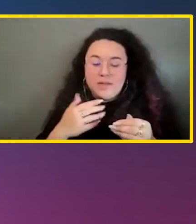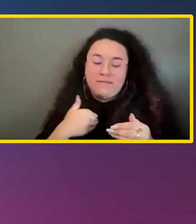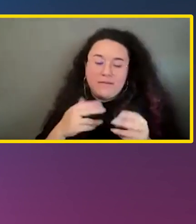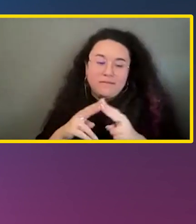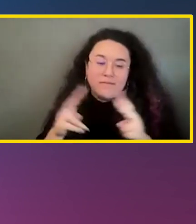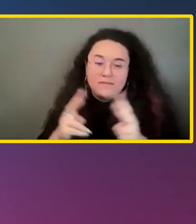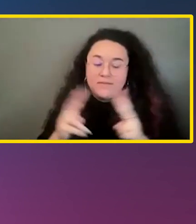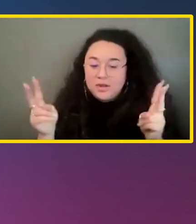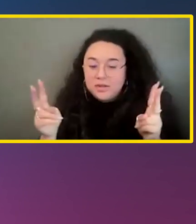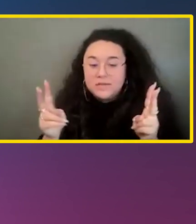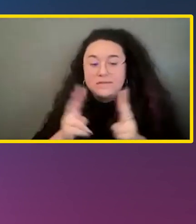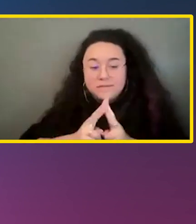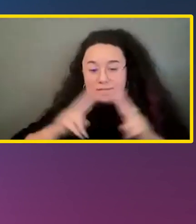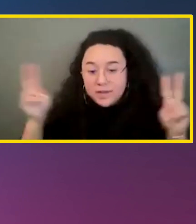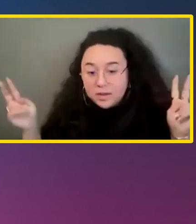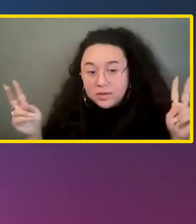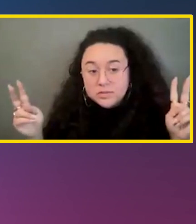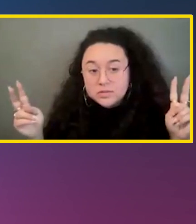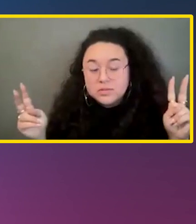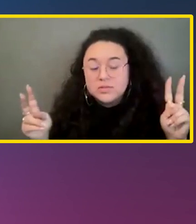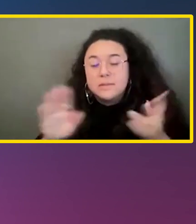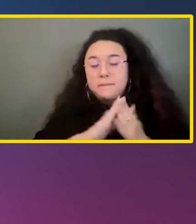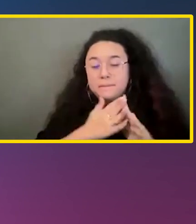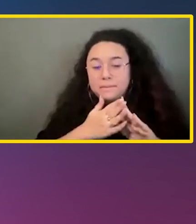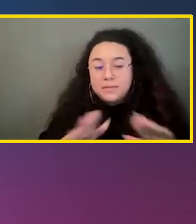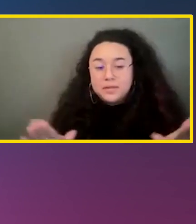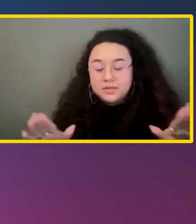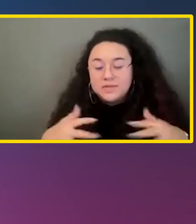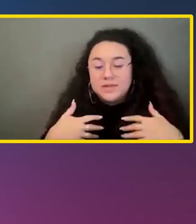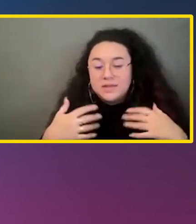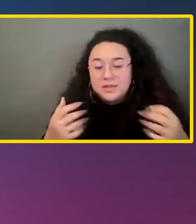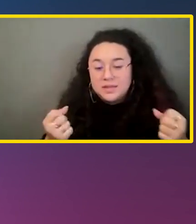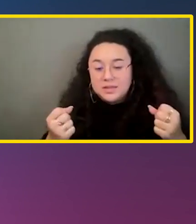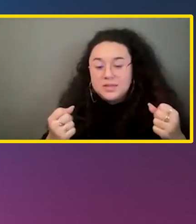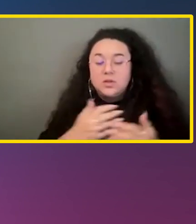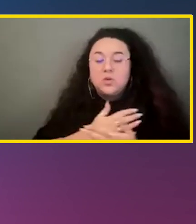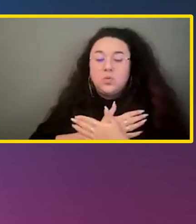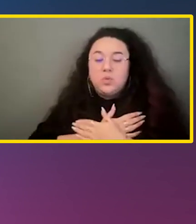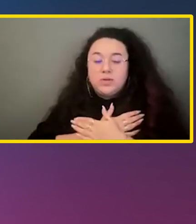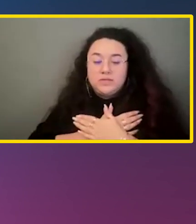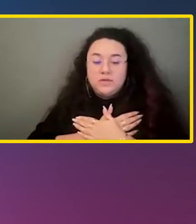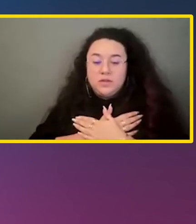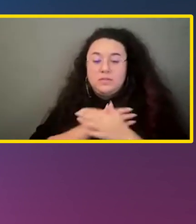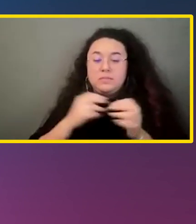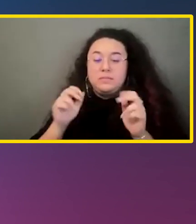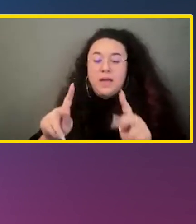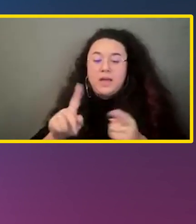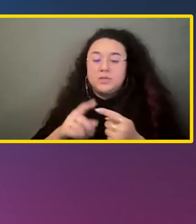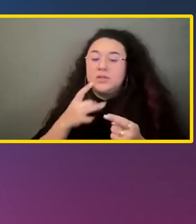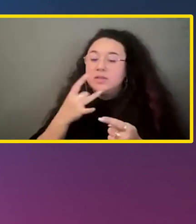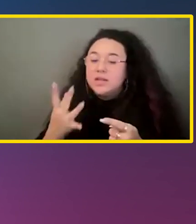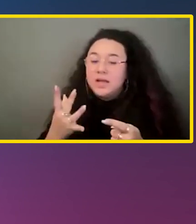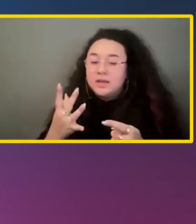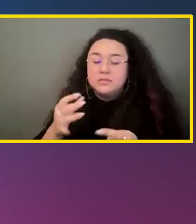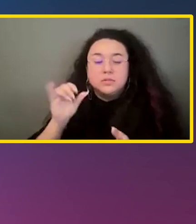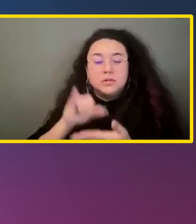very, very, very peaceful and healing and restful return to the light, which